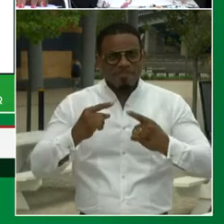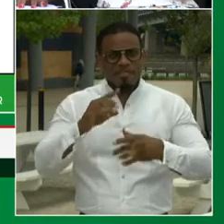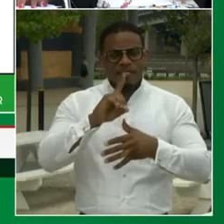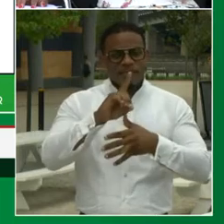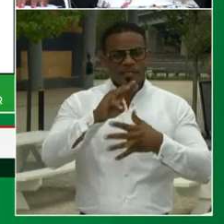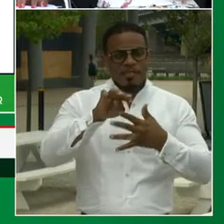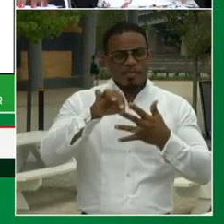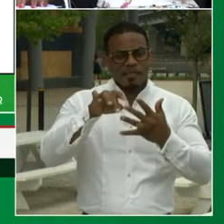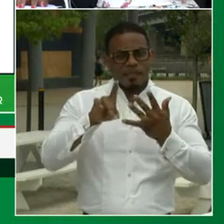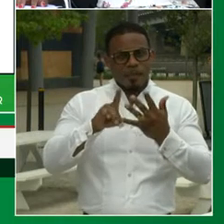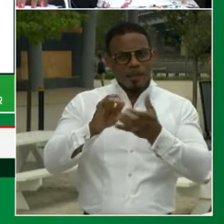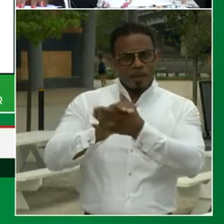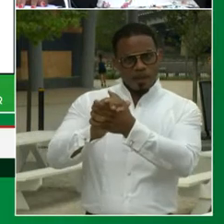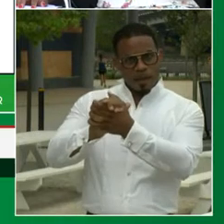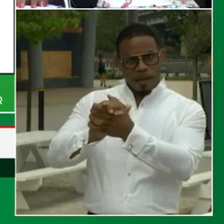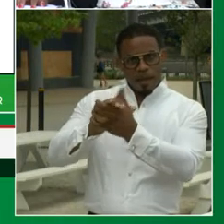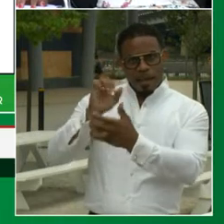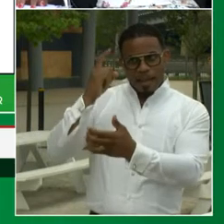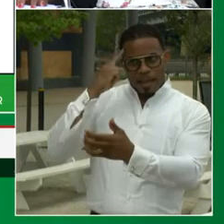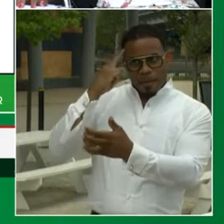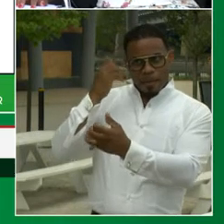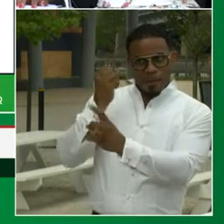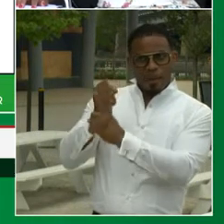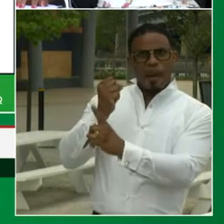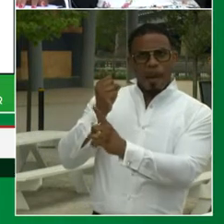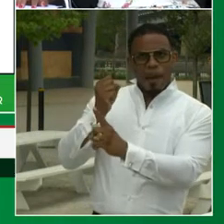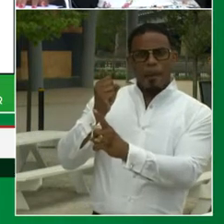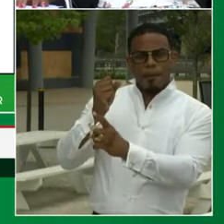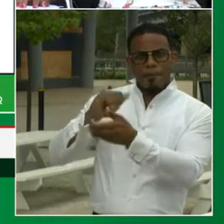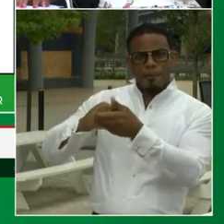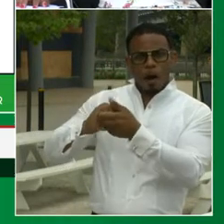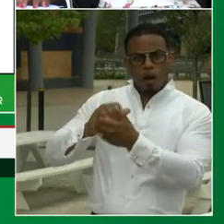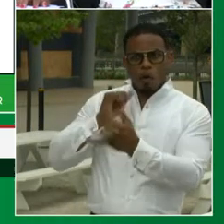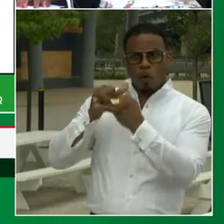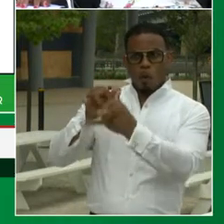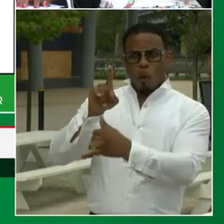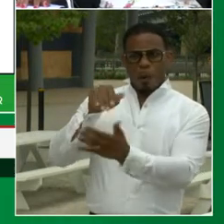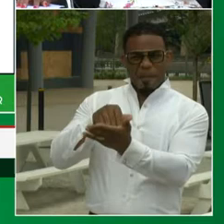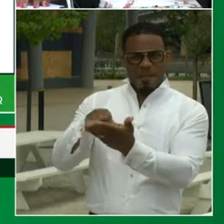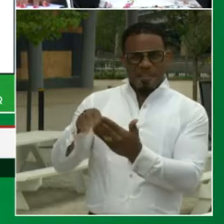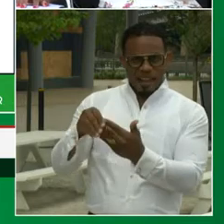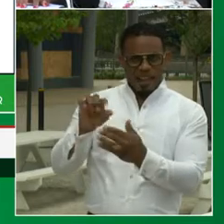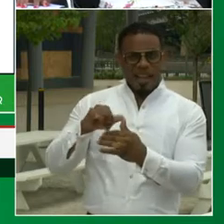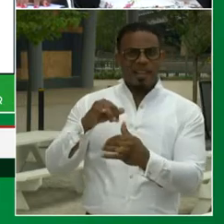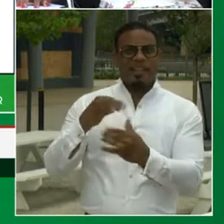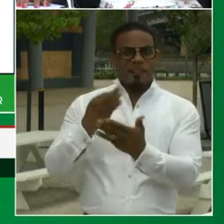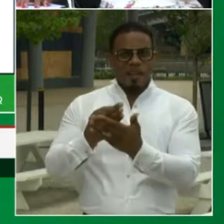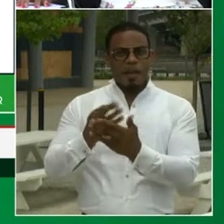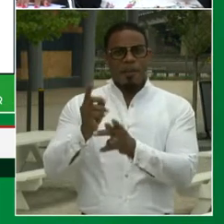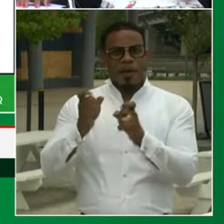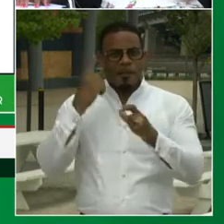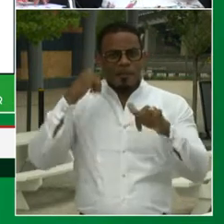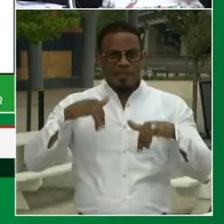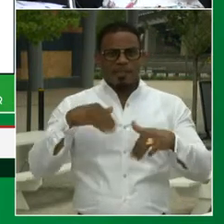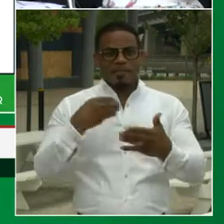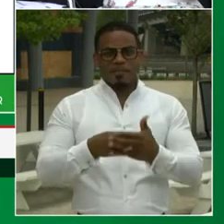DMPED congratulates Capital Impact Partners, who was awarded $1 million as the fund manager for this